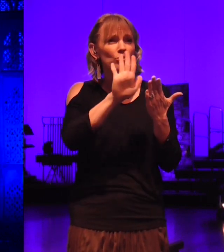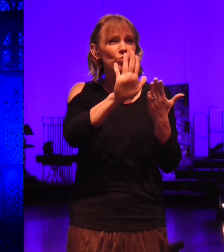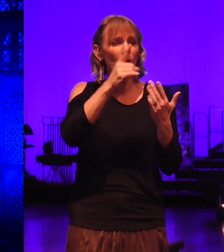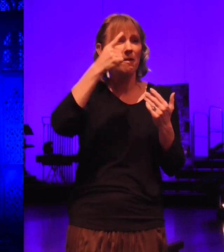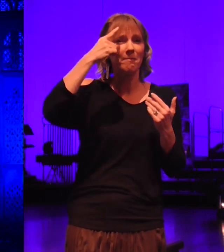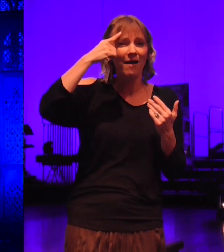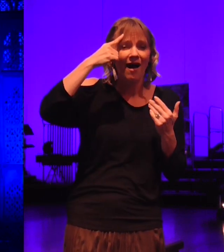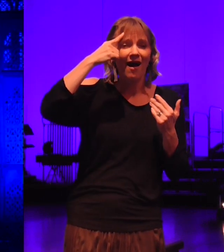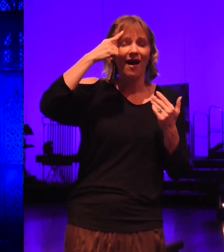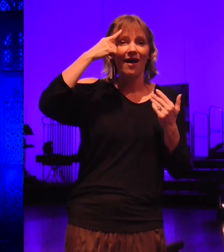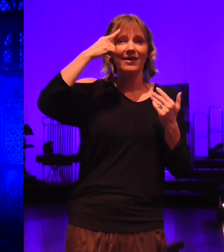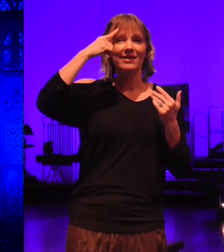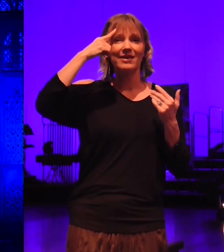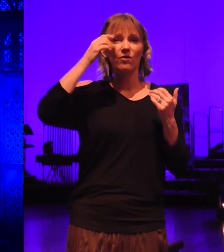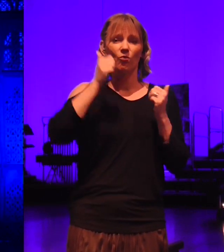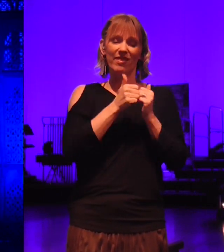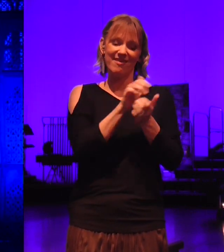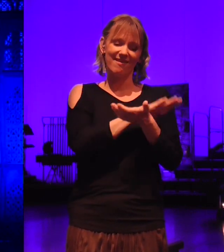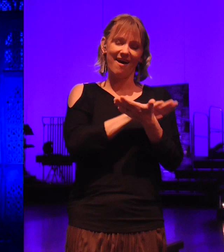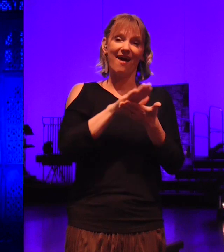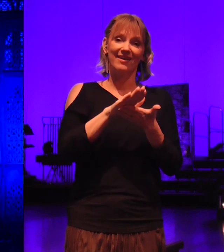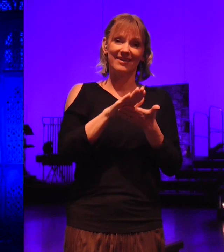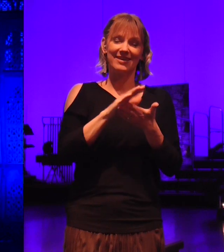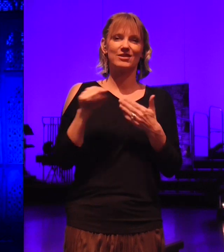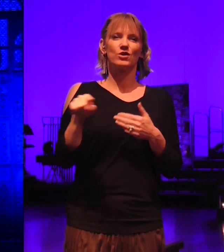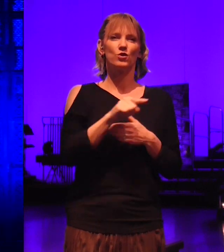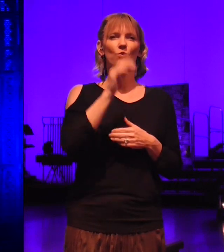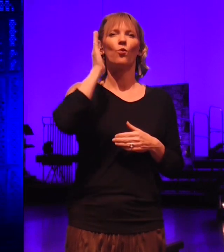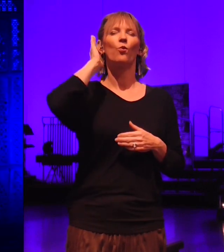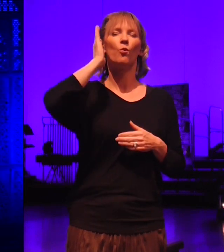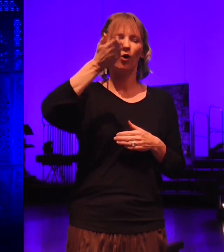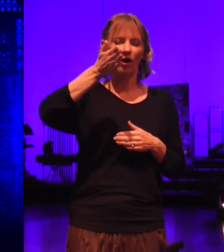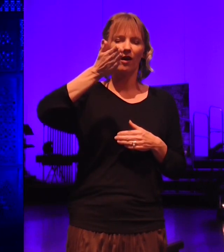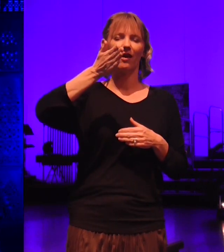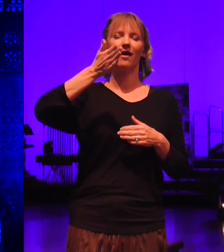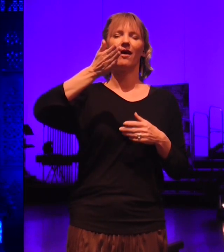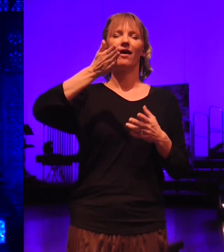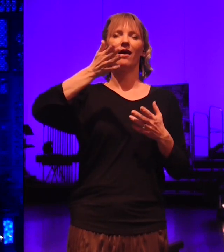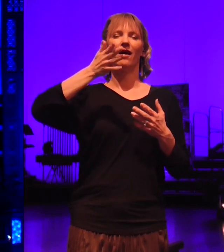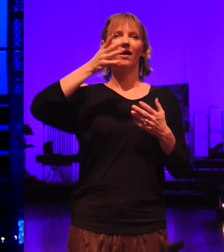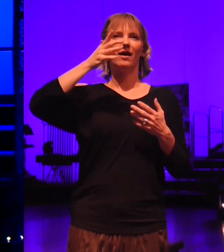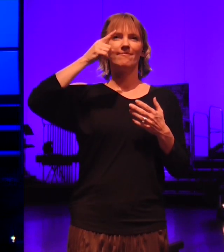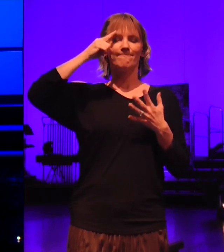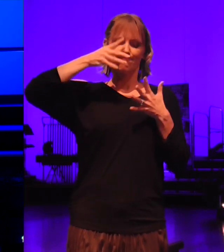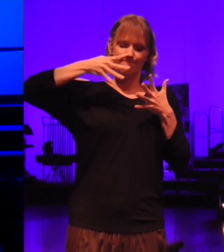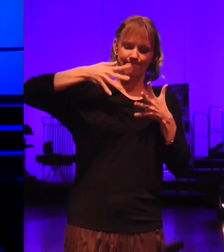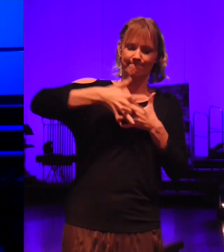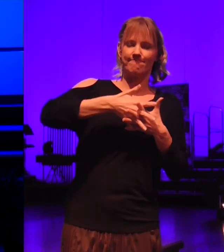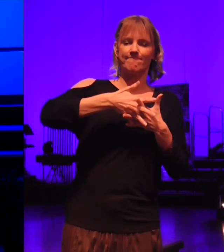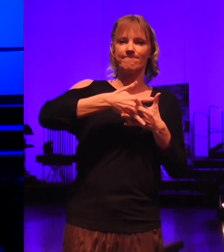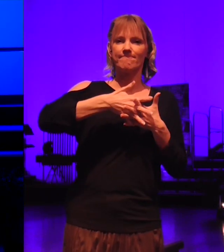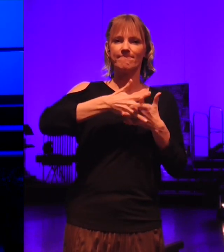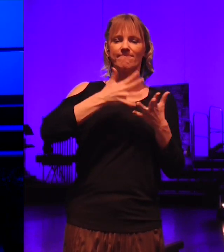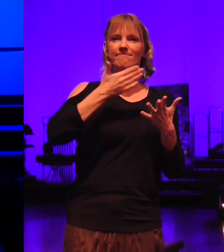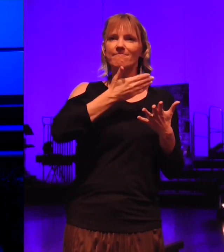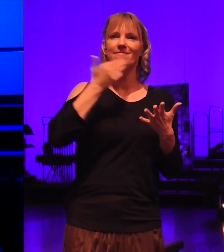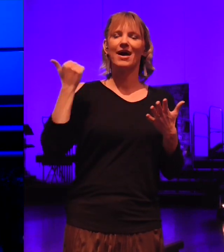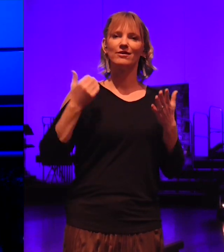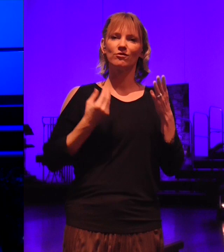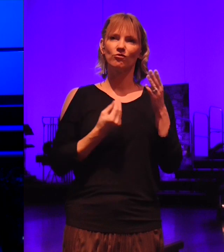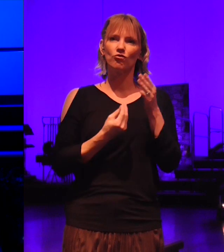consciousness with kindness, you would be infusing it with the greatest growth